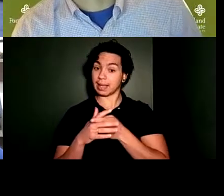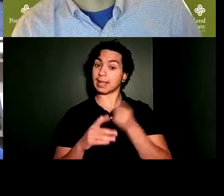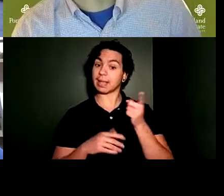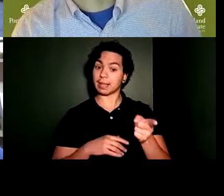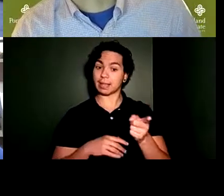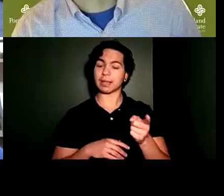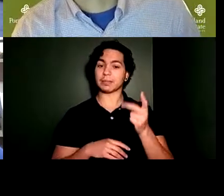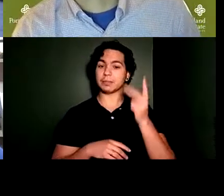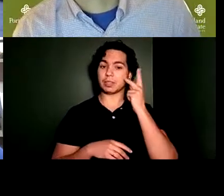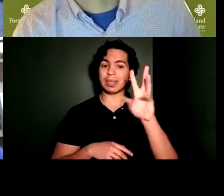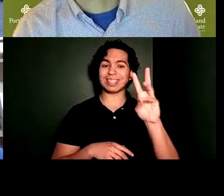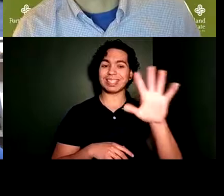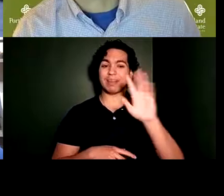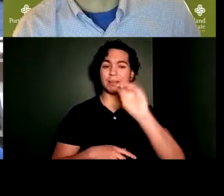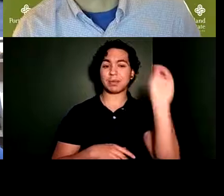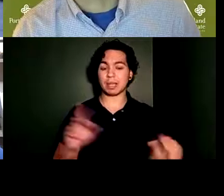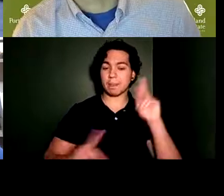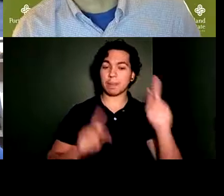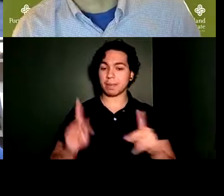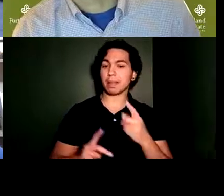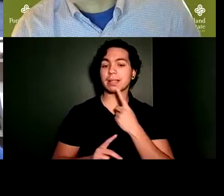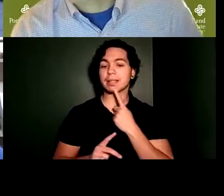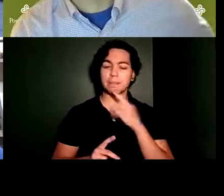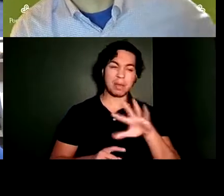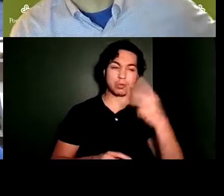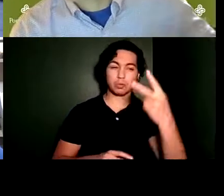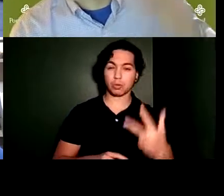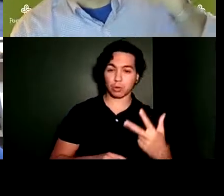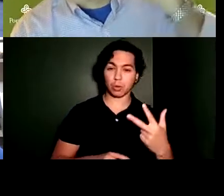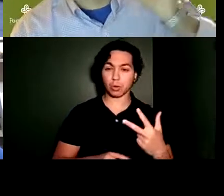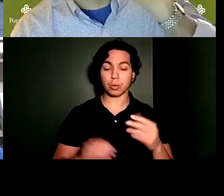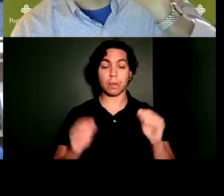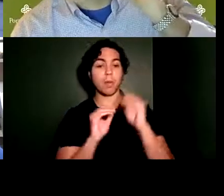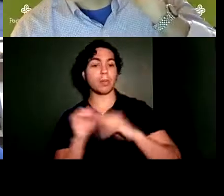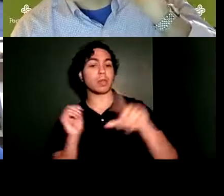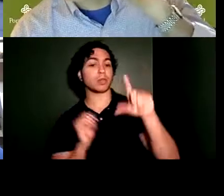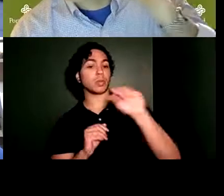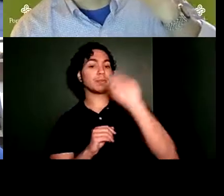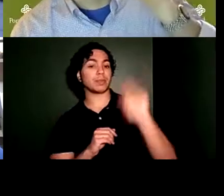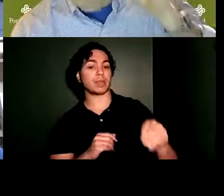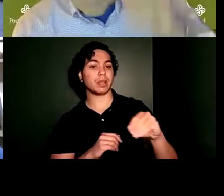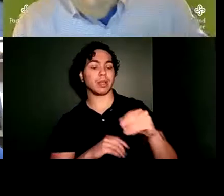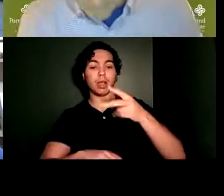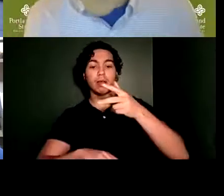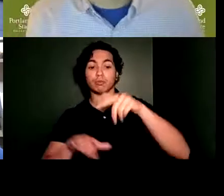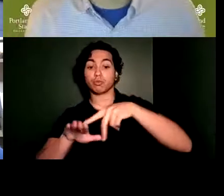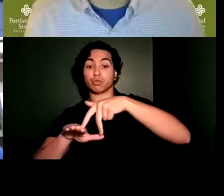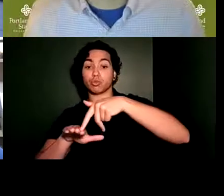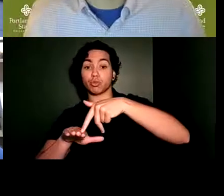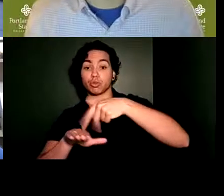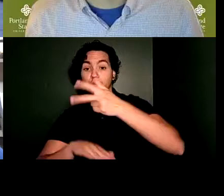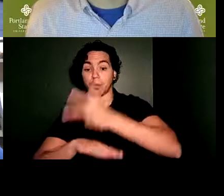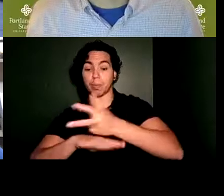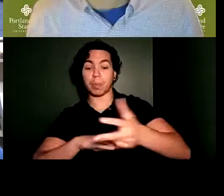about 65% of you, about 2/3 of you said that more than 20% of scooters are misparked. And that's really the common